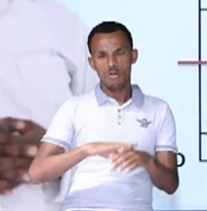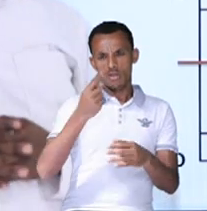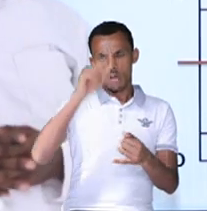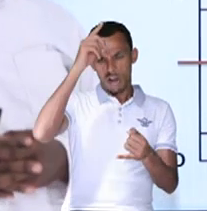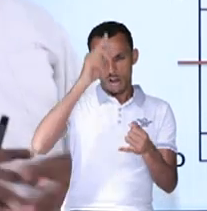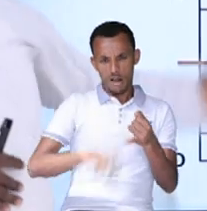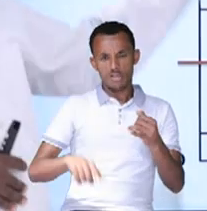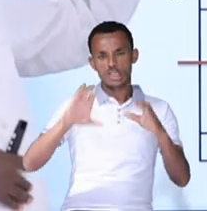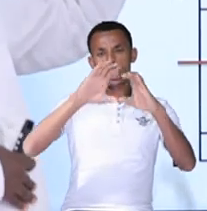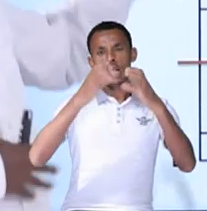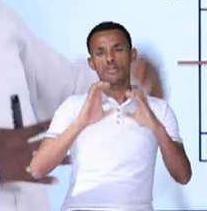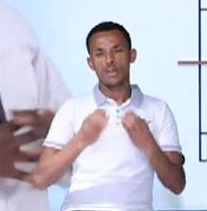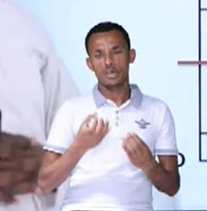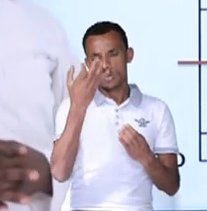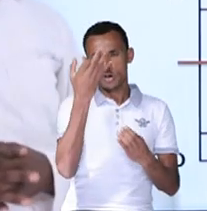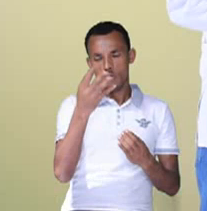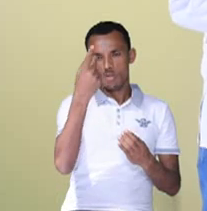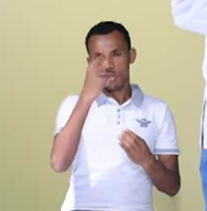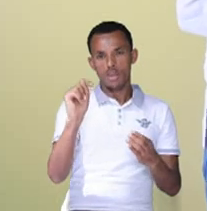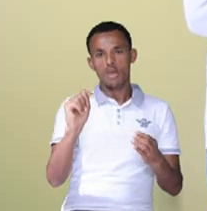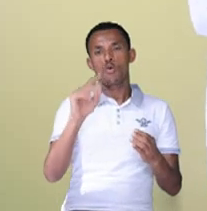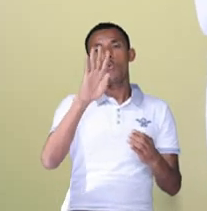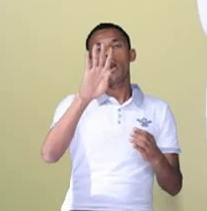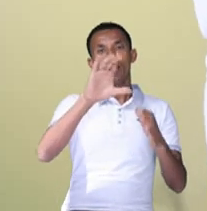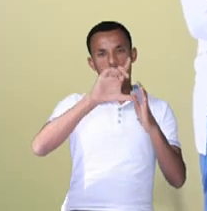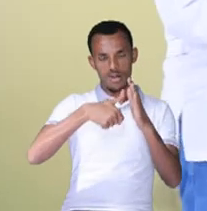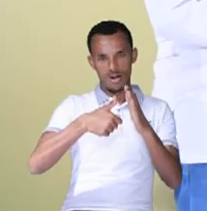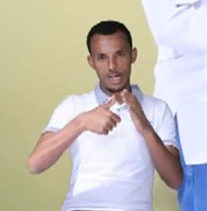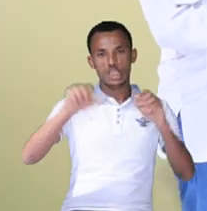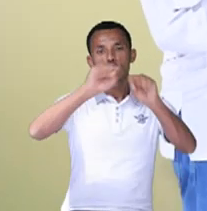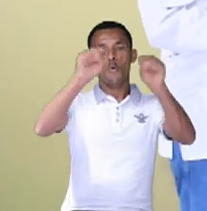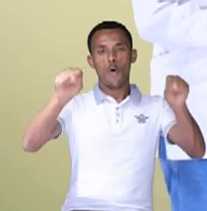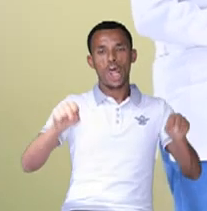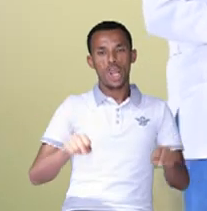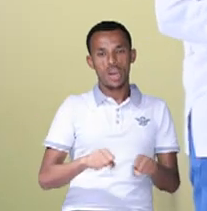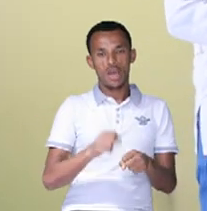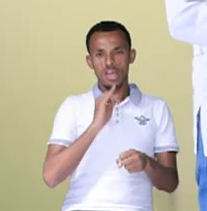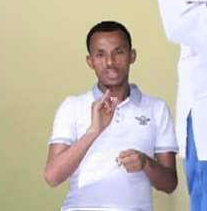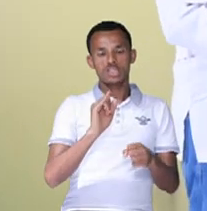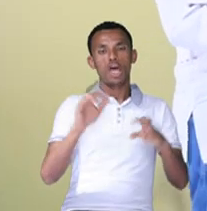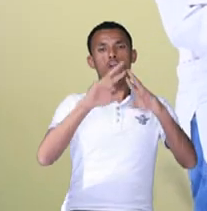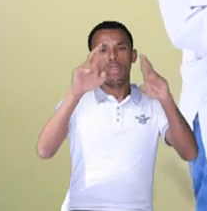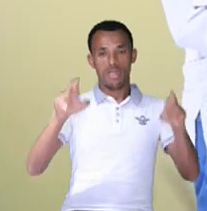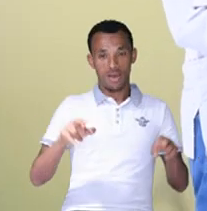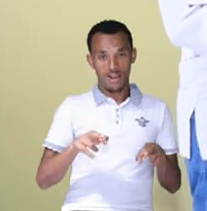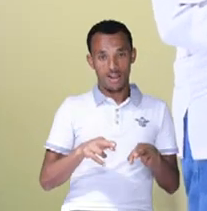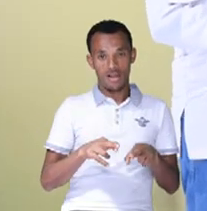last, the classification of the quadrilateral square. A square is a rectangle